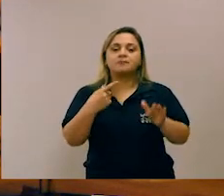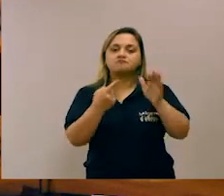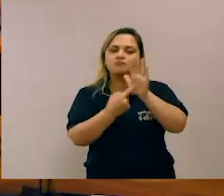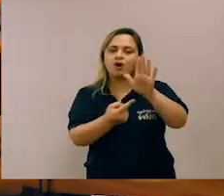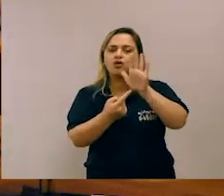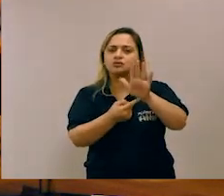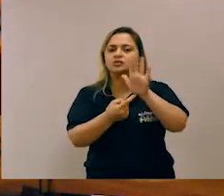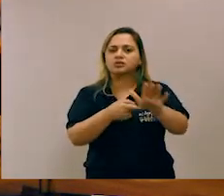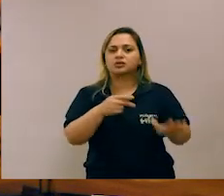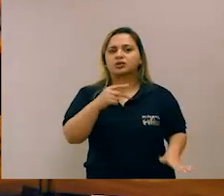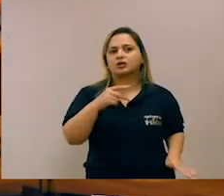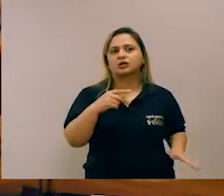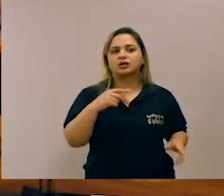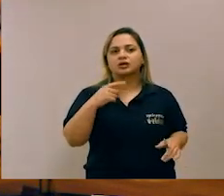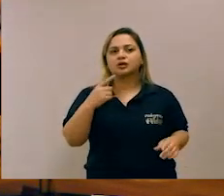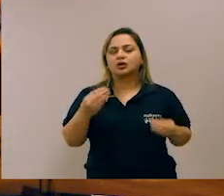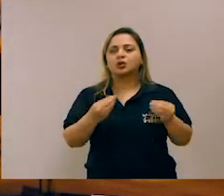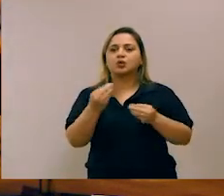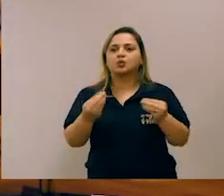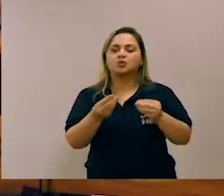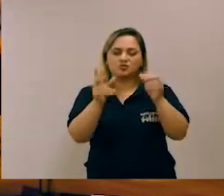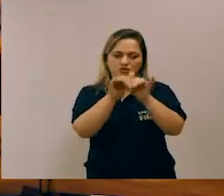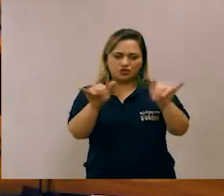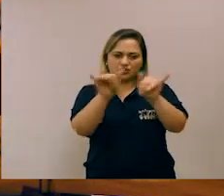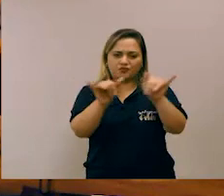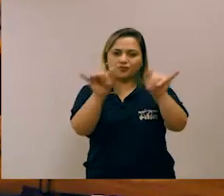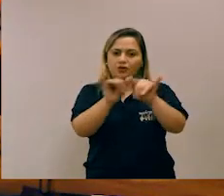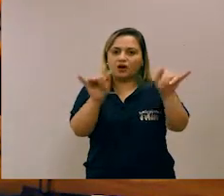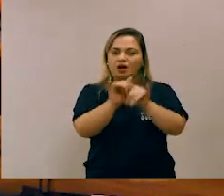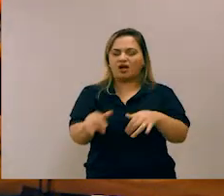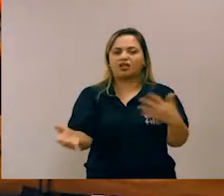suggestion. How about